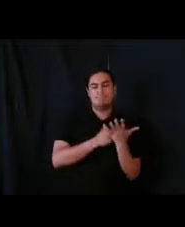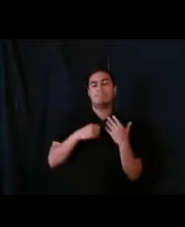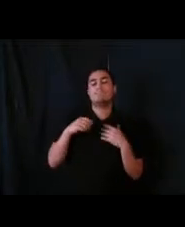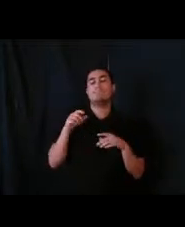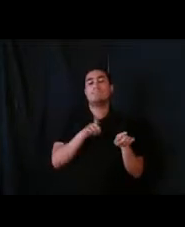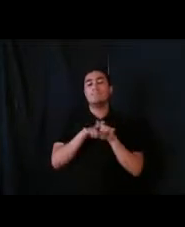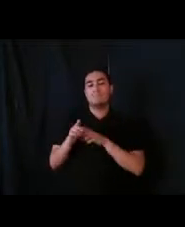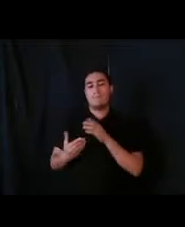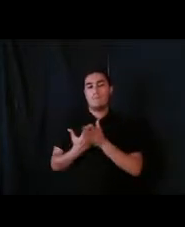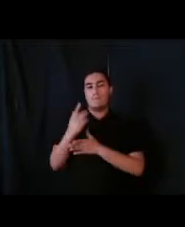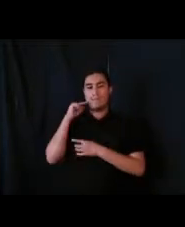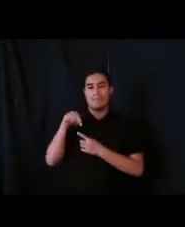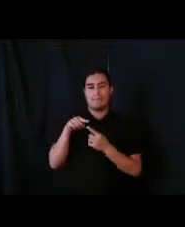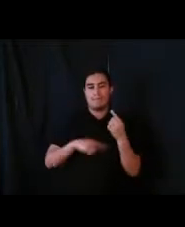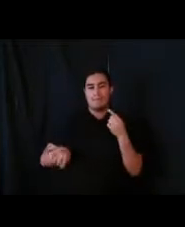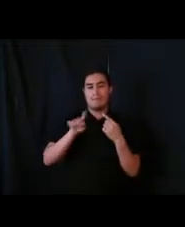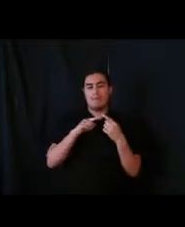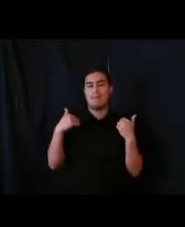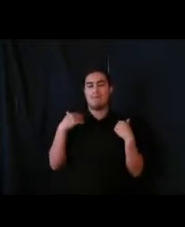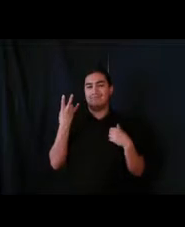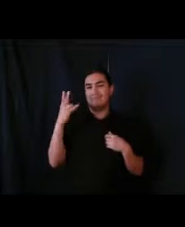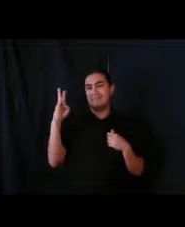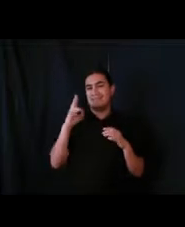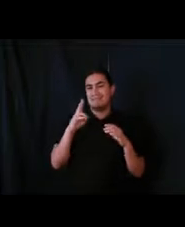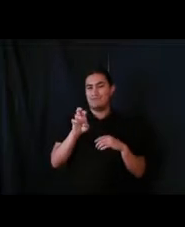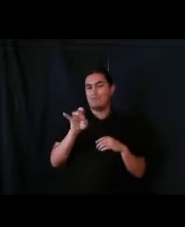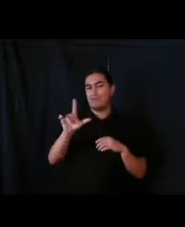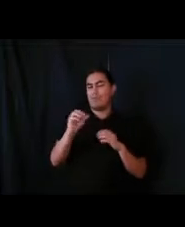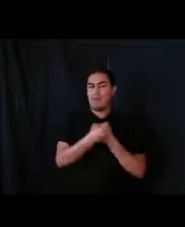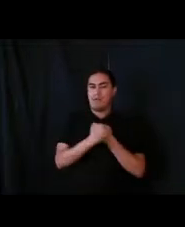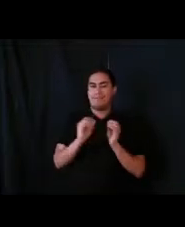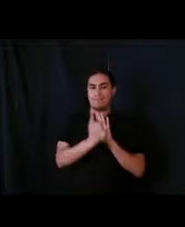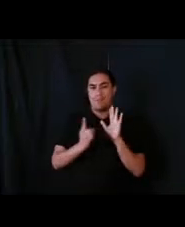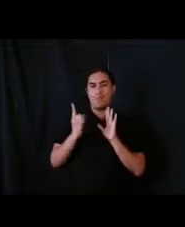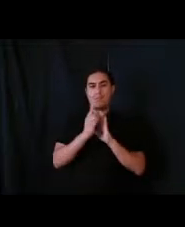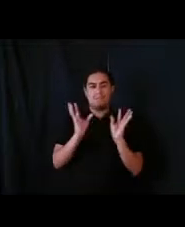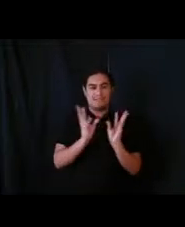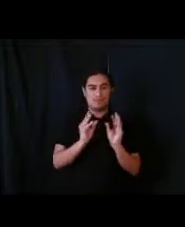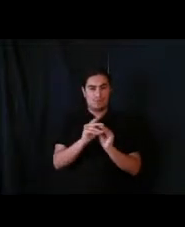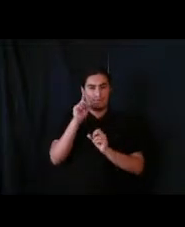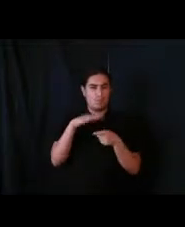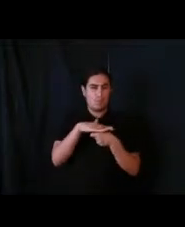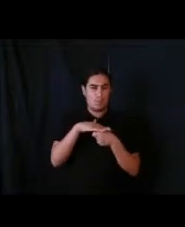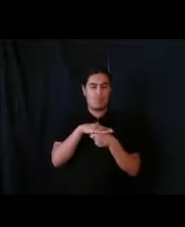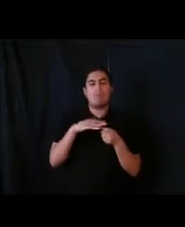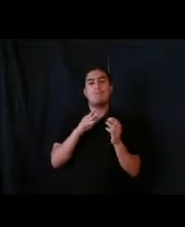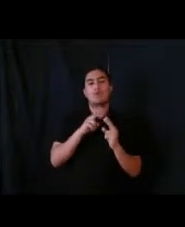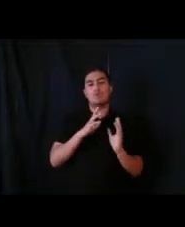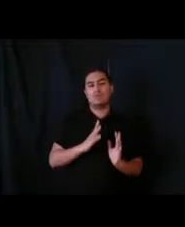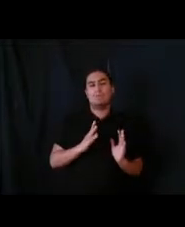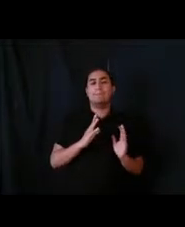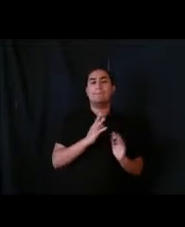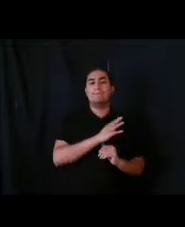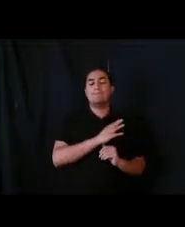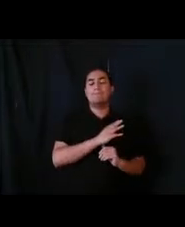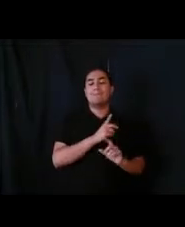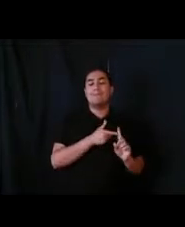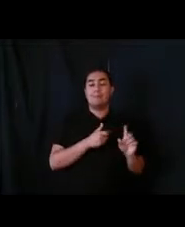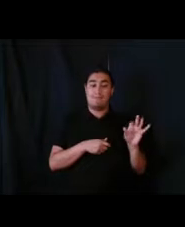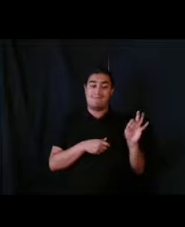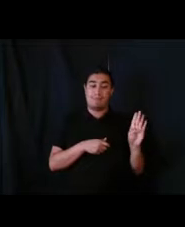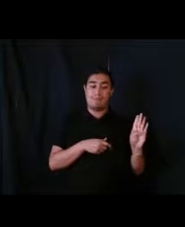cycle commission staff hosted 17 virtual office hour sessions for the local partnership competitive program from february